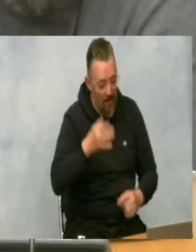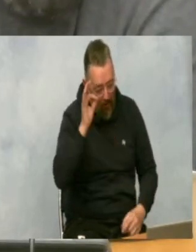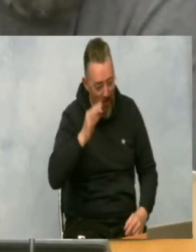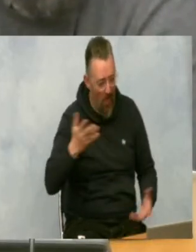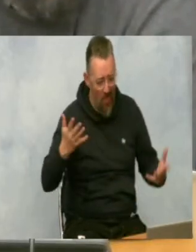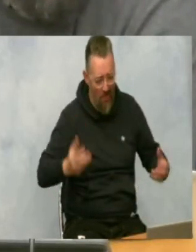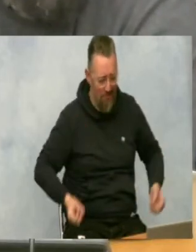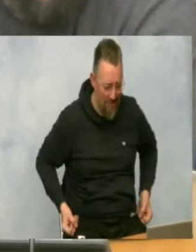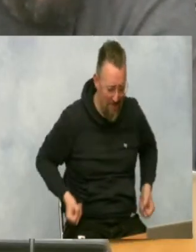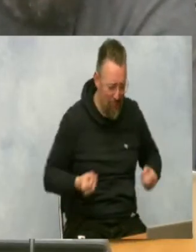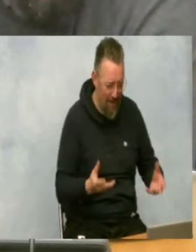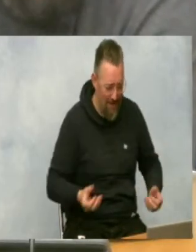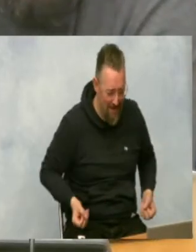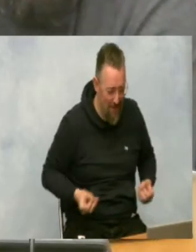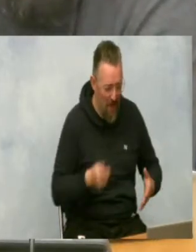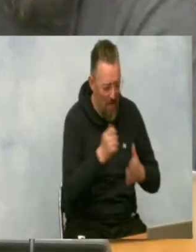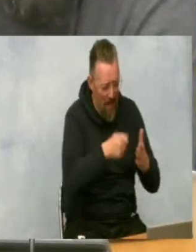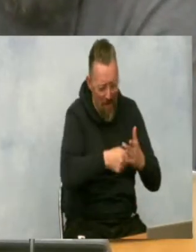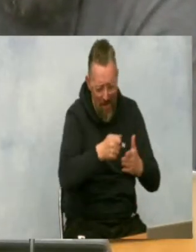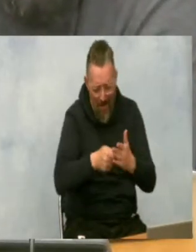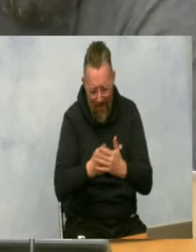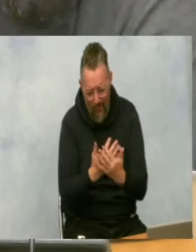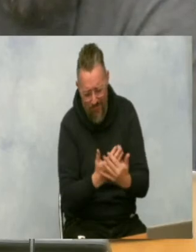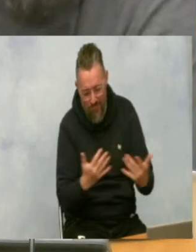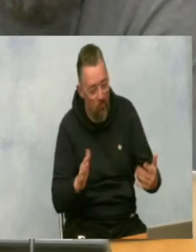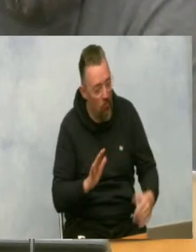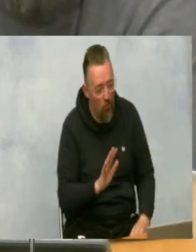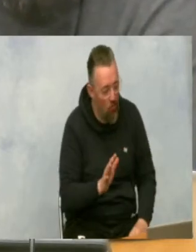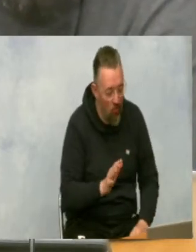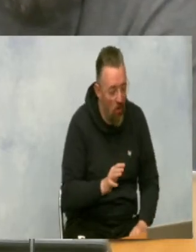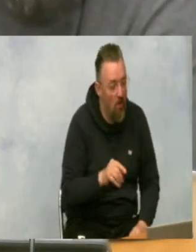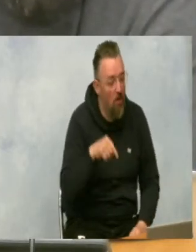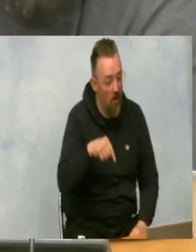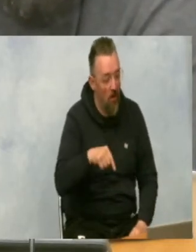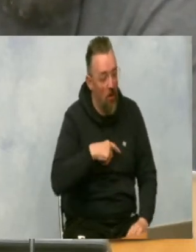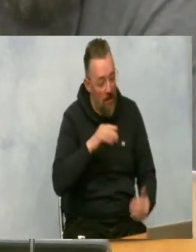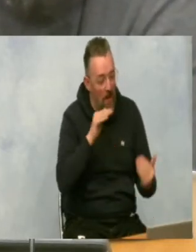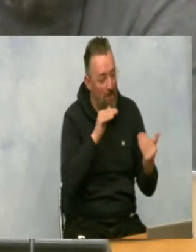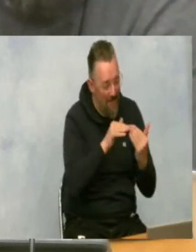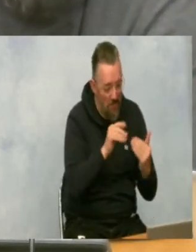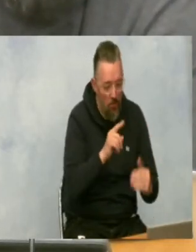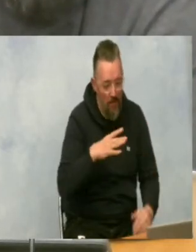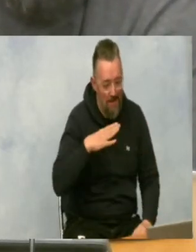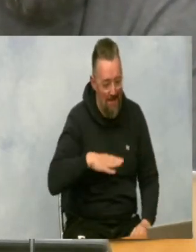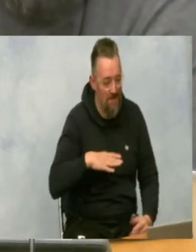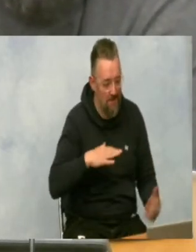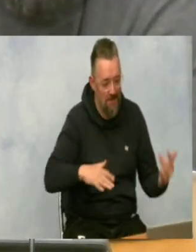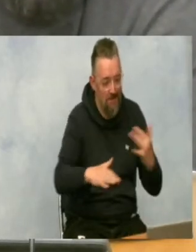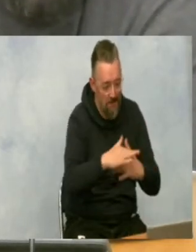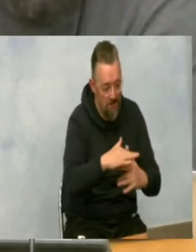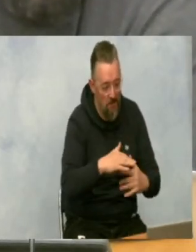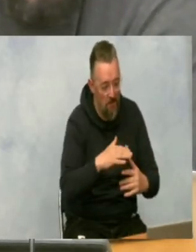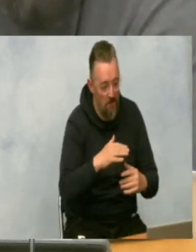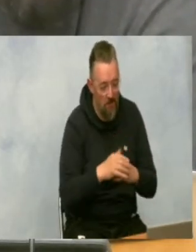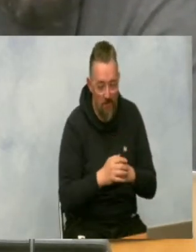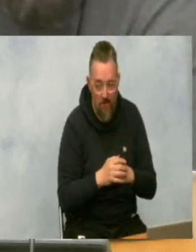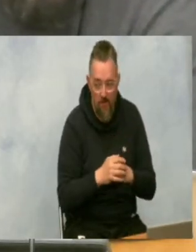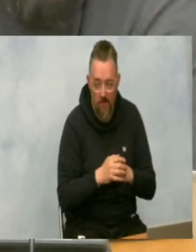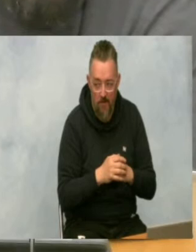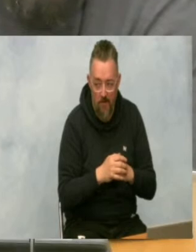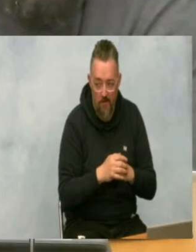going to go and kind of buy up as many properties as possible. It's there to meet a specific need and to achieve kind of strategic